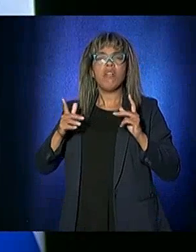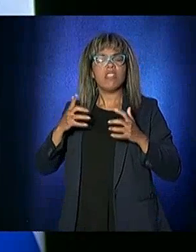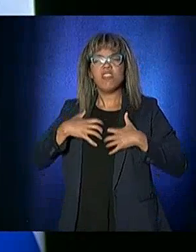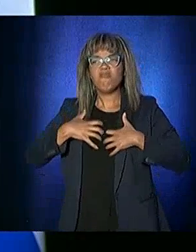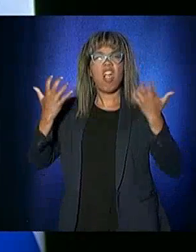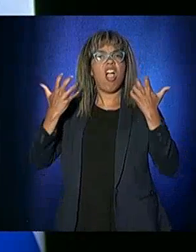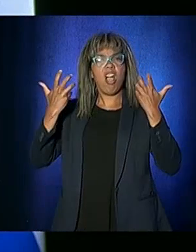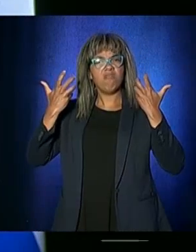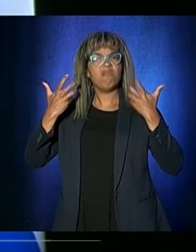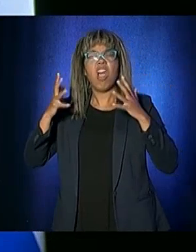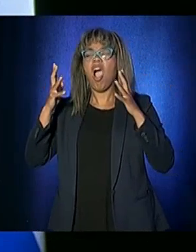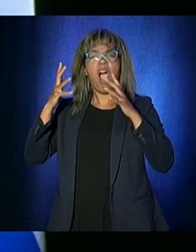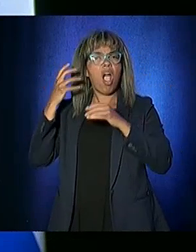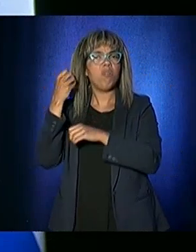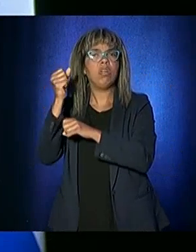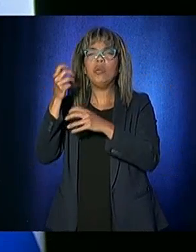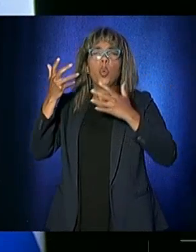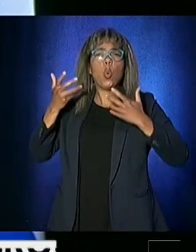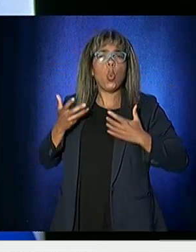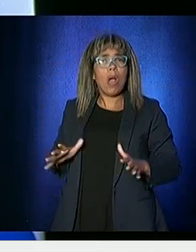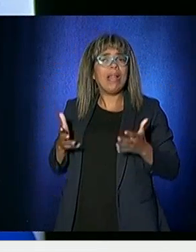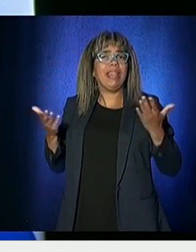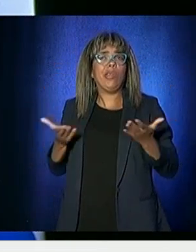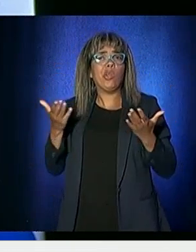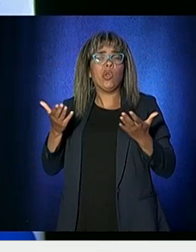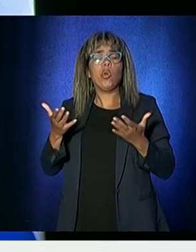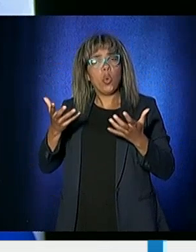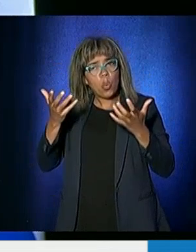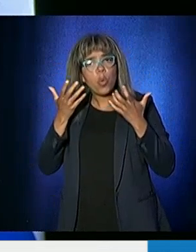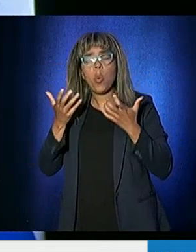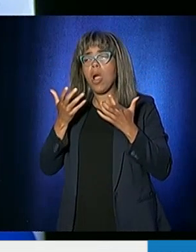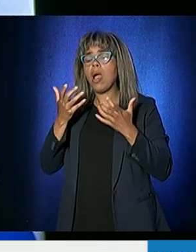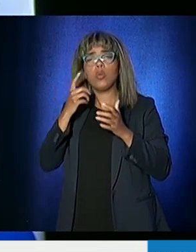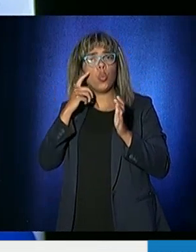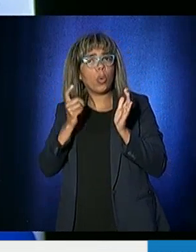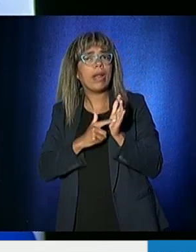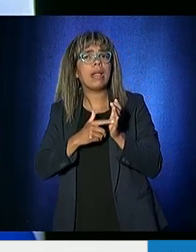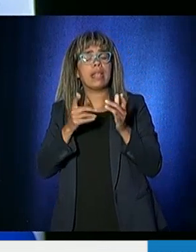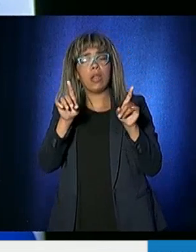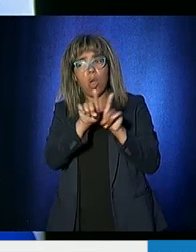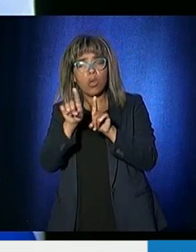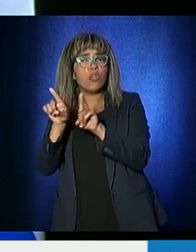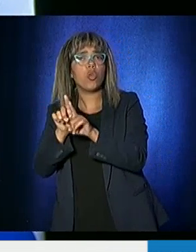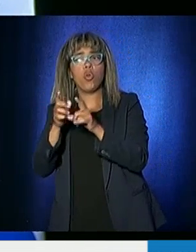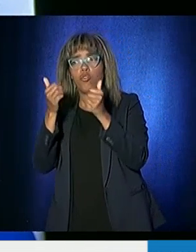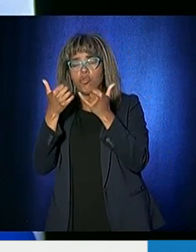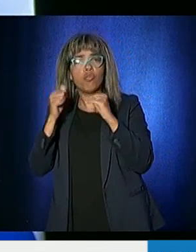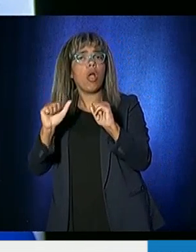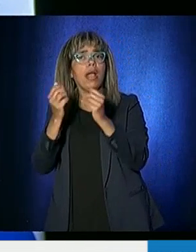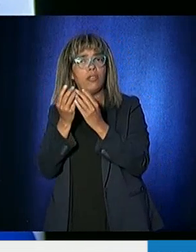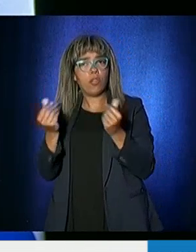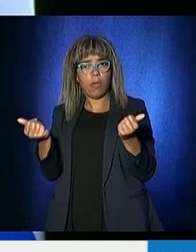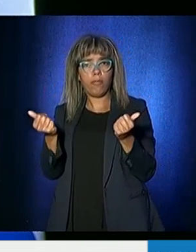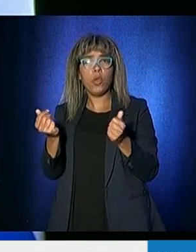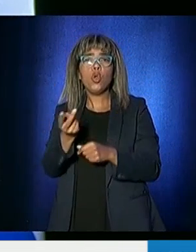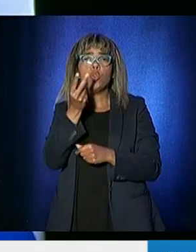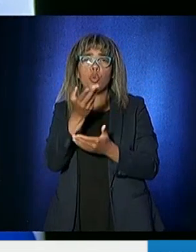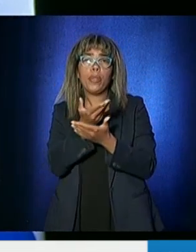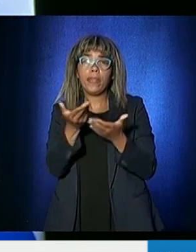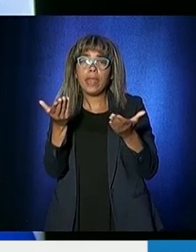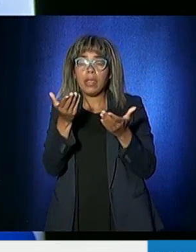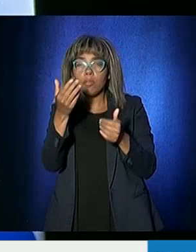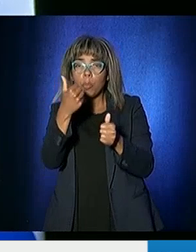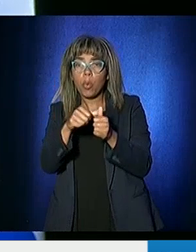there's a consensus on two things in Quebec. First, the vast majority